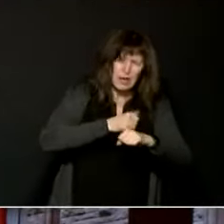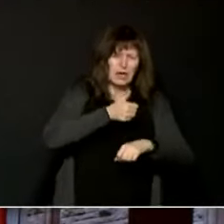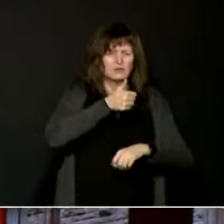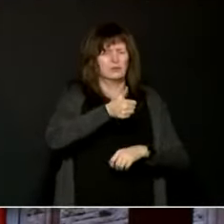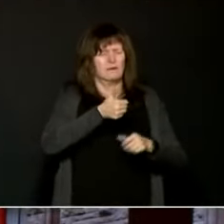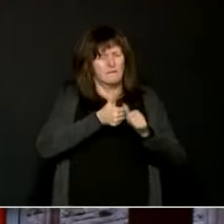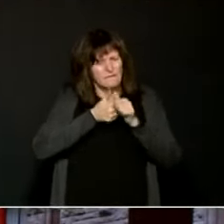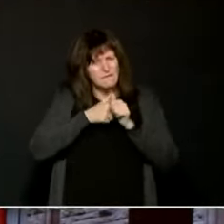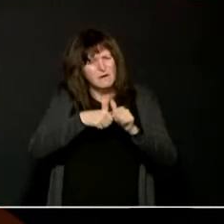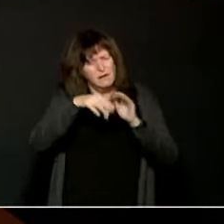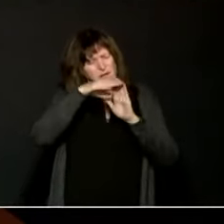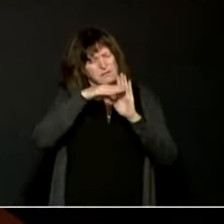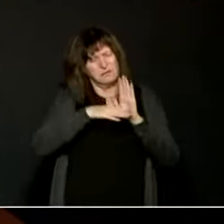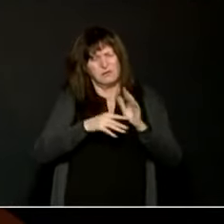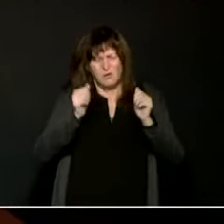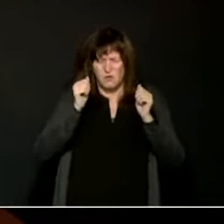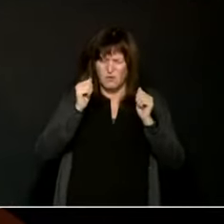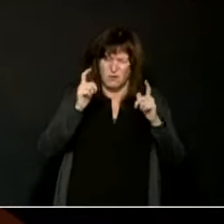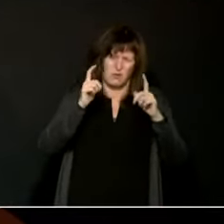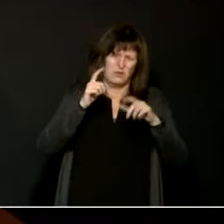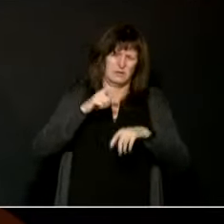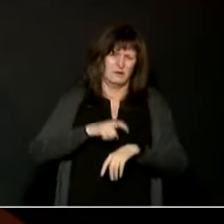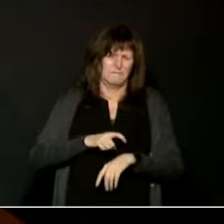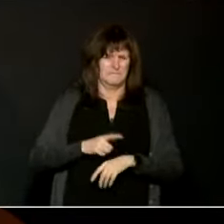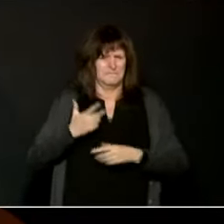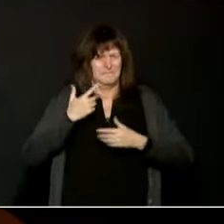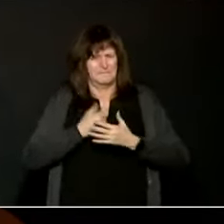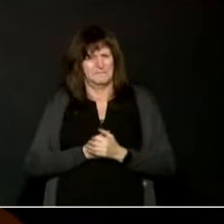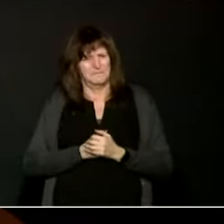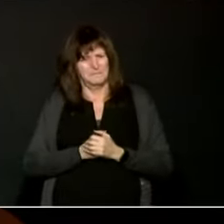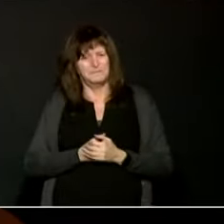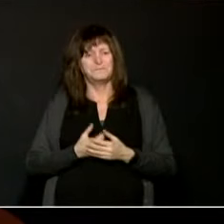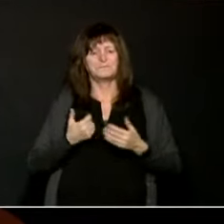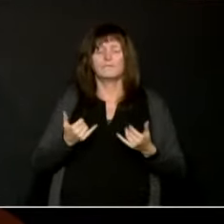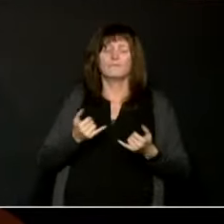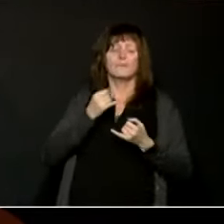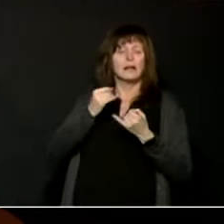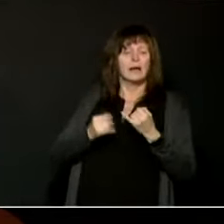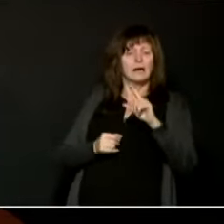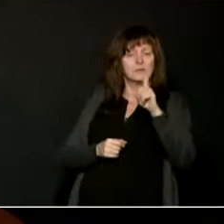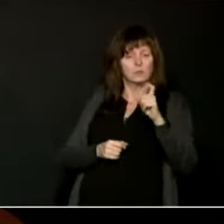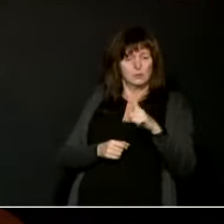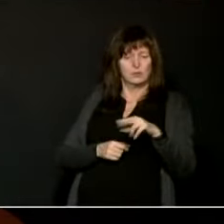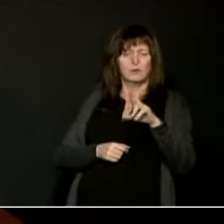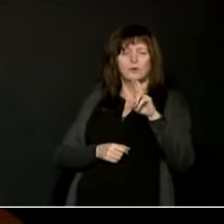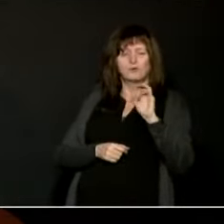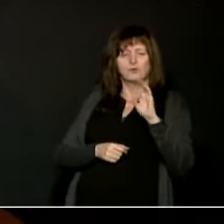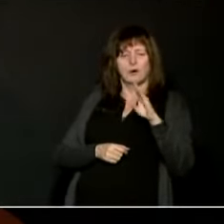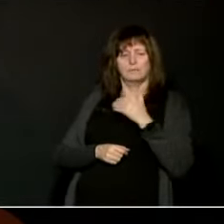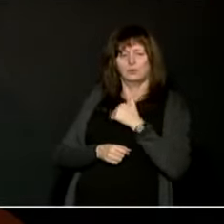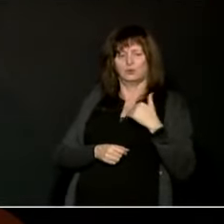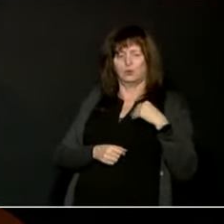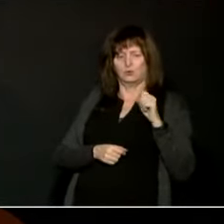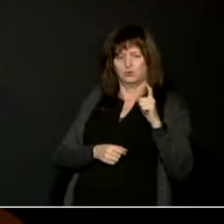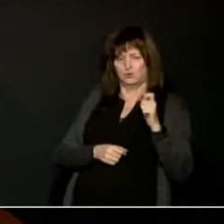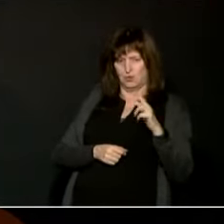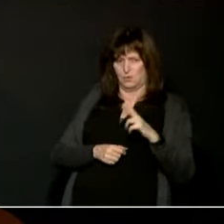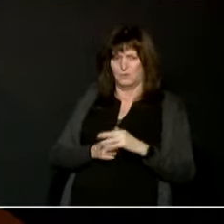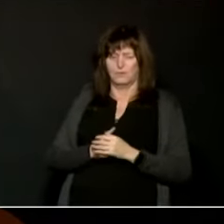Last question. From Rob Ferguson at the Toronto Star. Please go ahead.